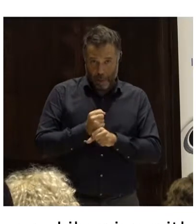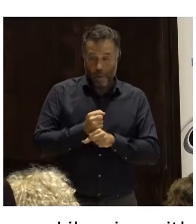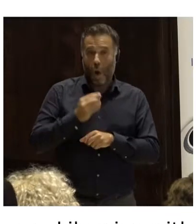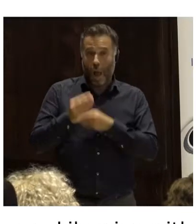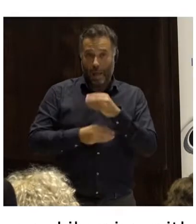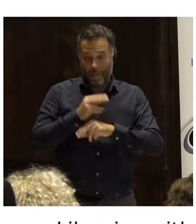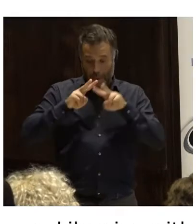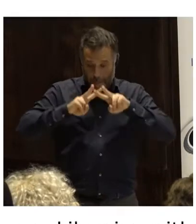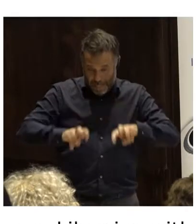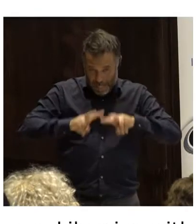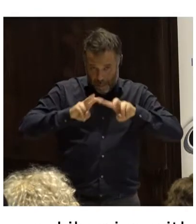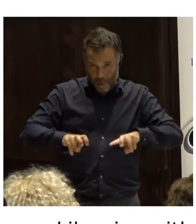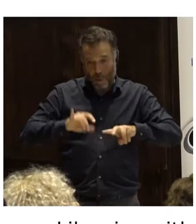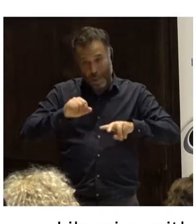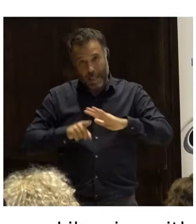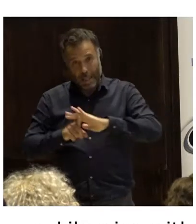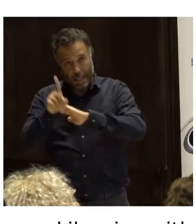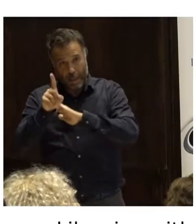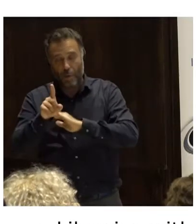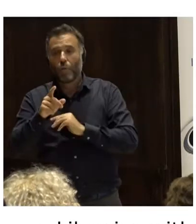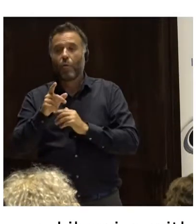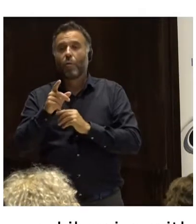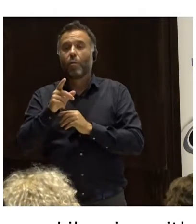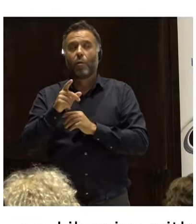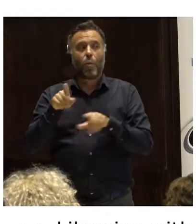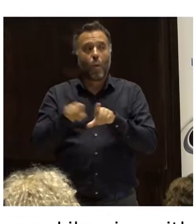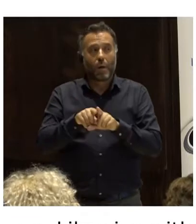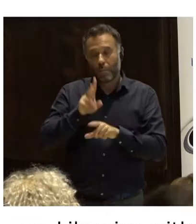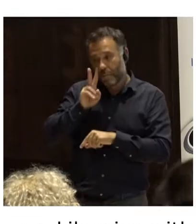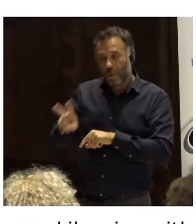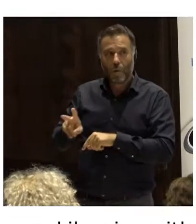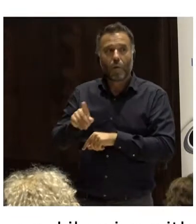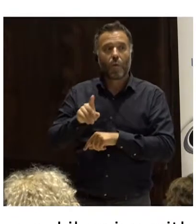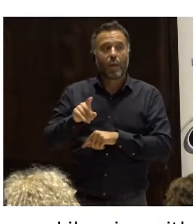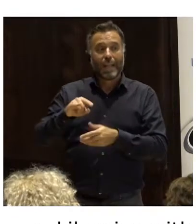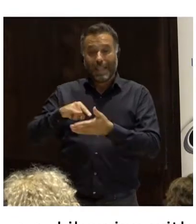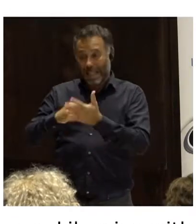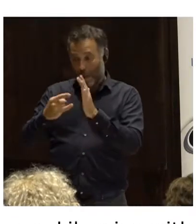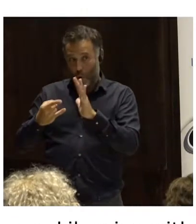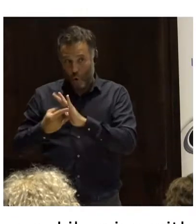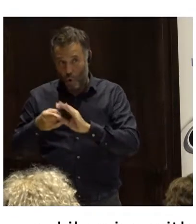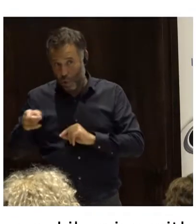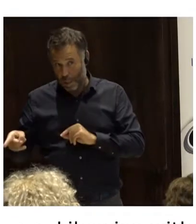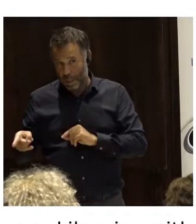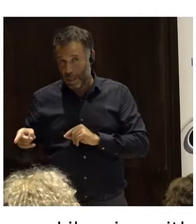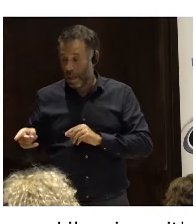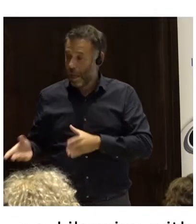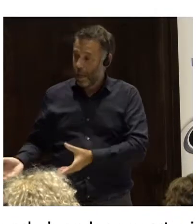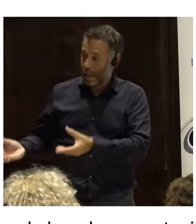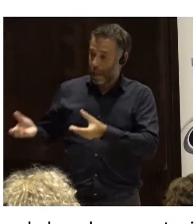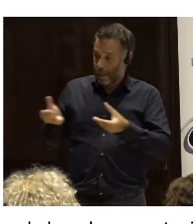that technology take on more burden so that the child can focus more on the play and